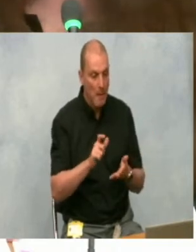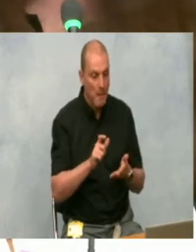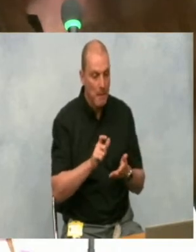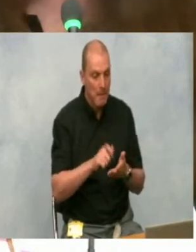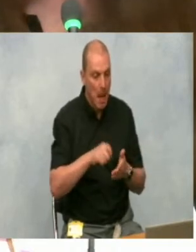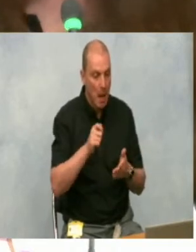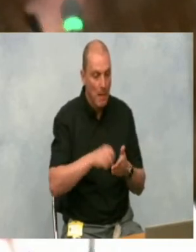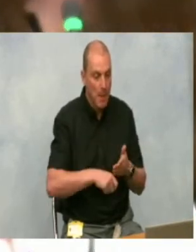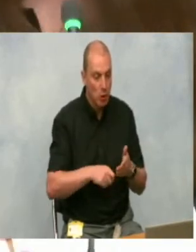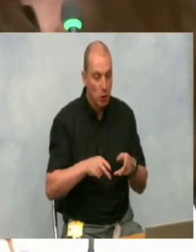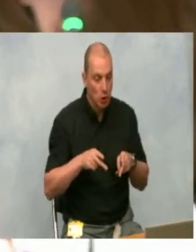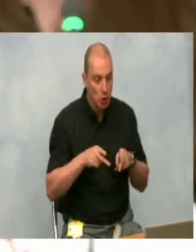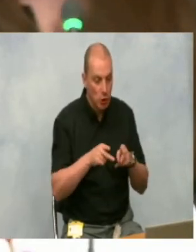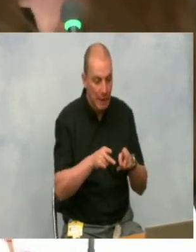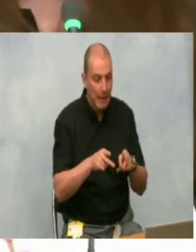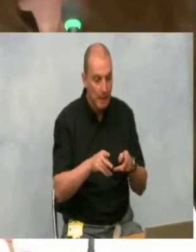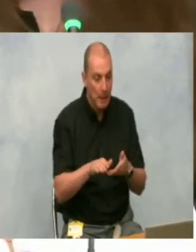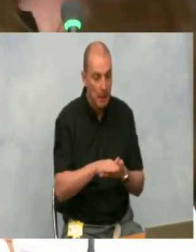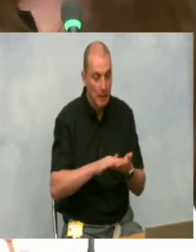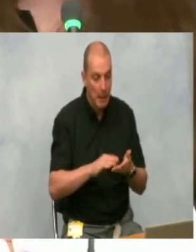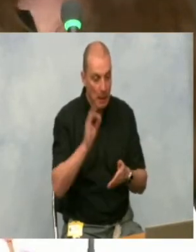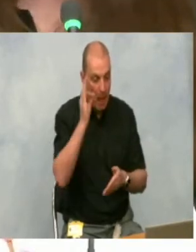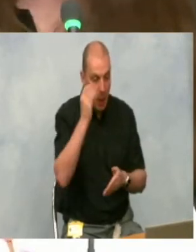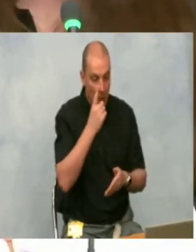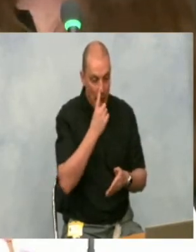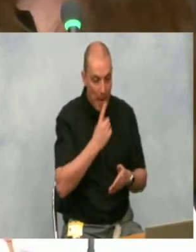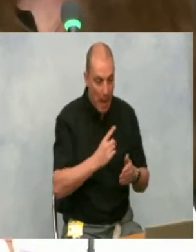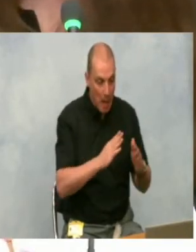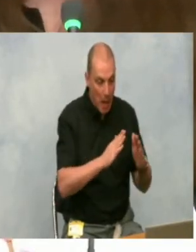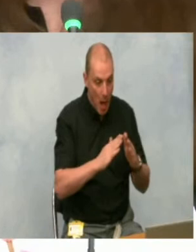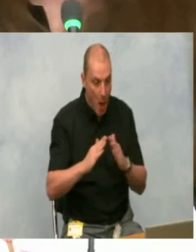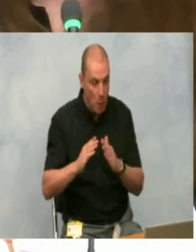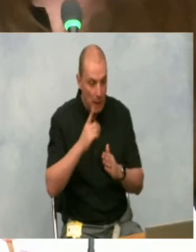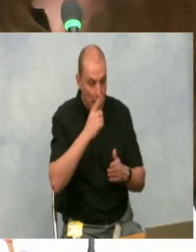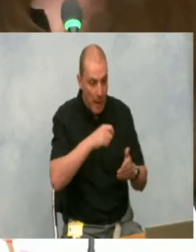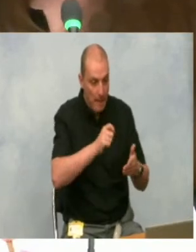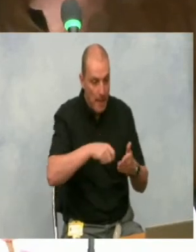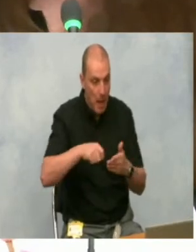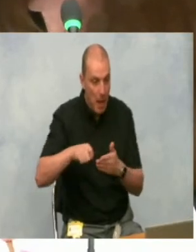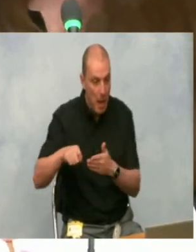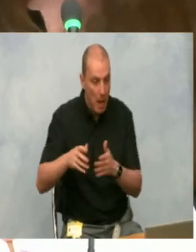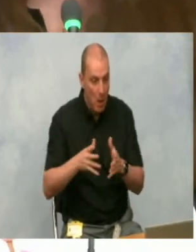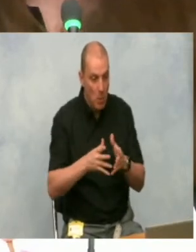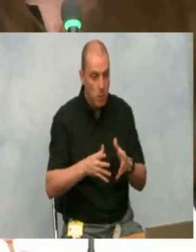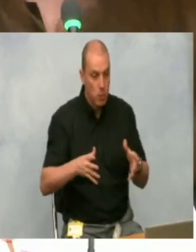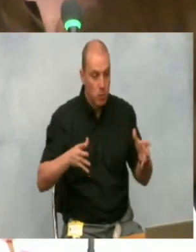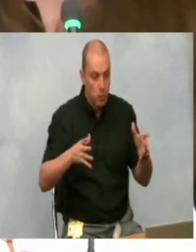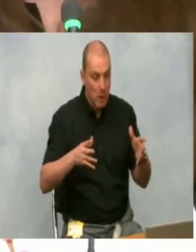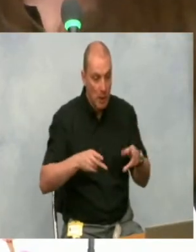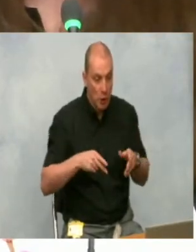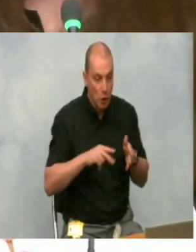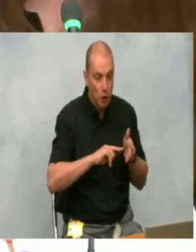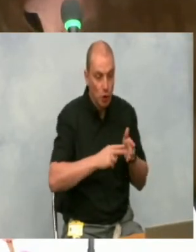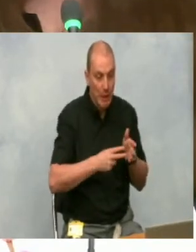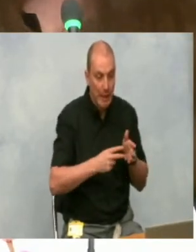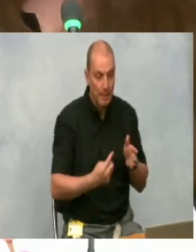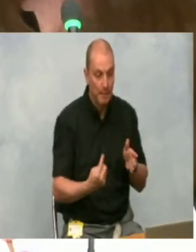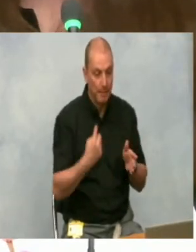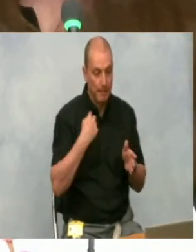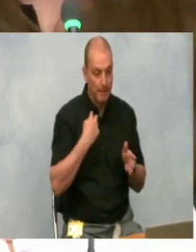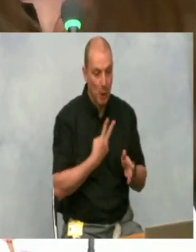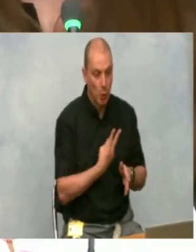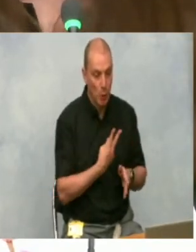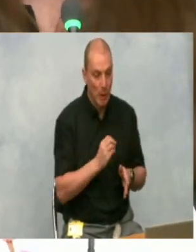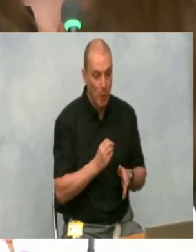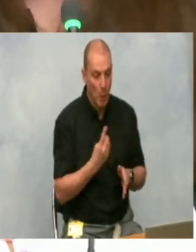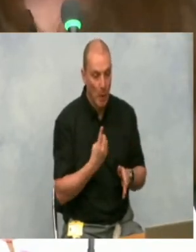enhance opportunities for the Council to increase its housing supply. The existing scheme was introduced back in 2015